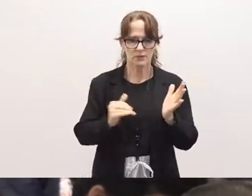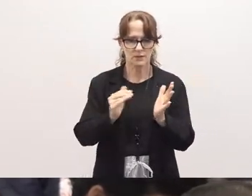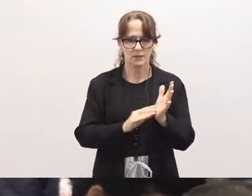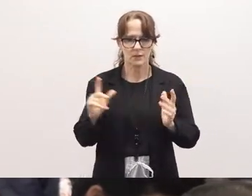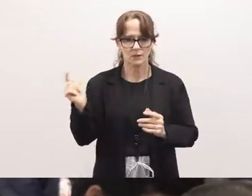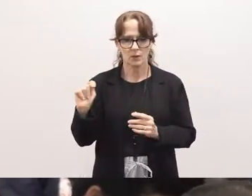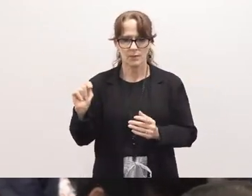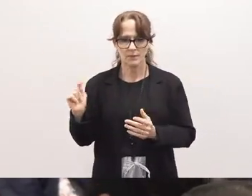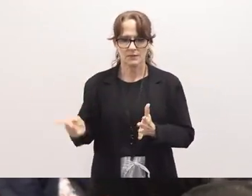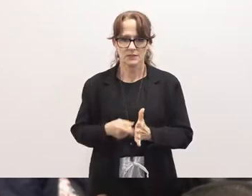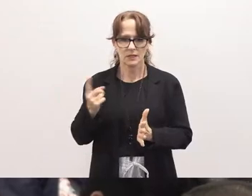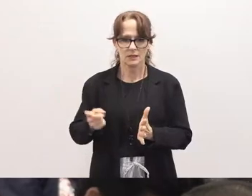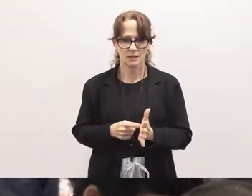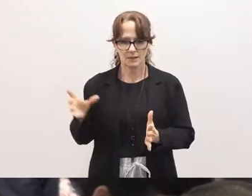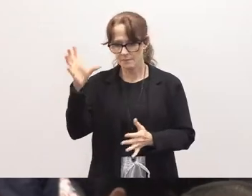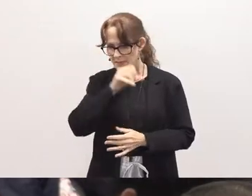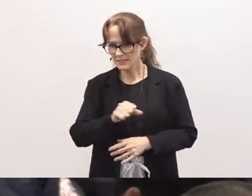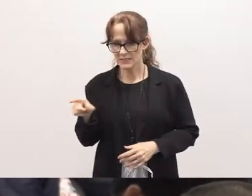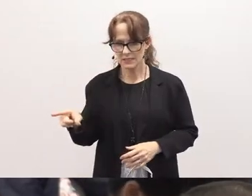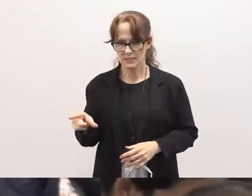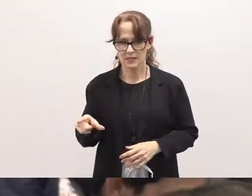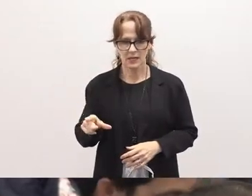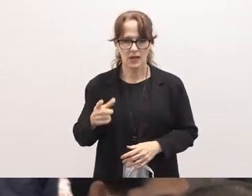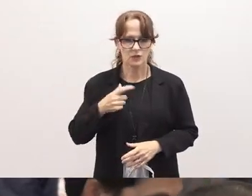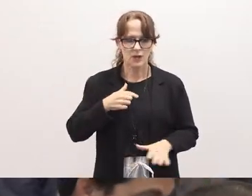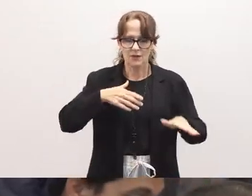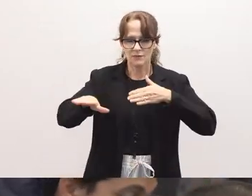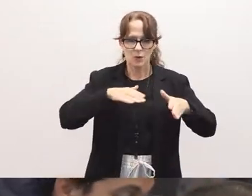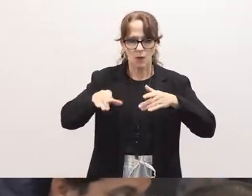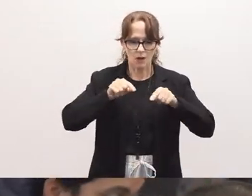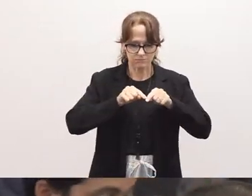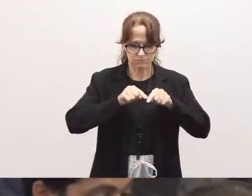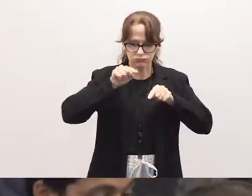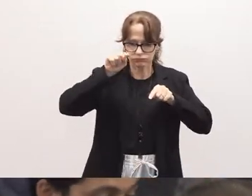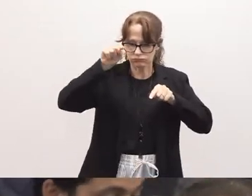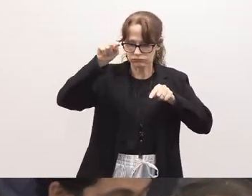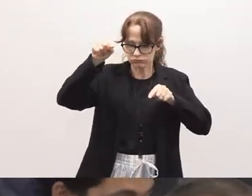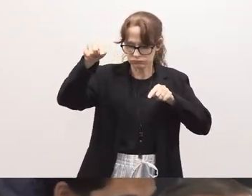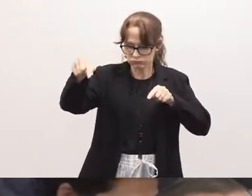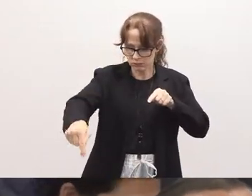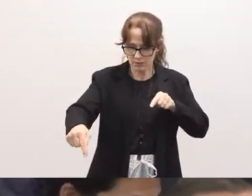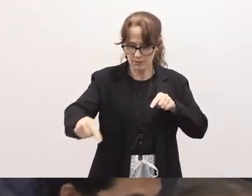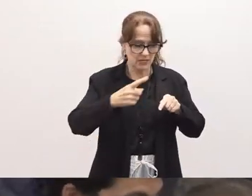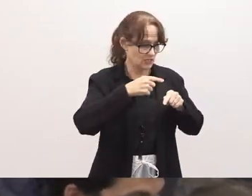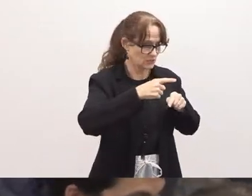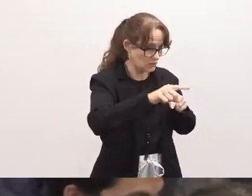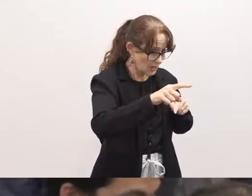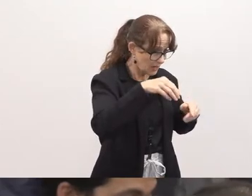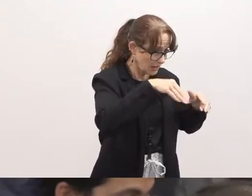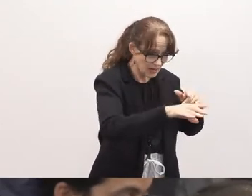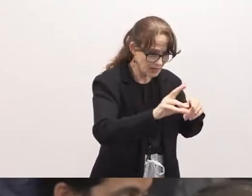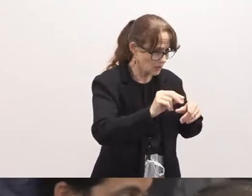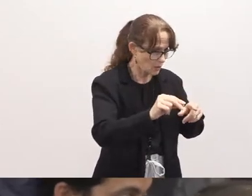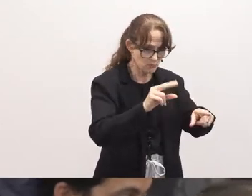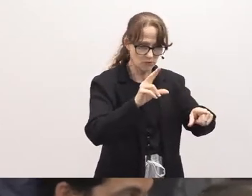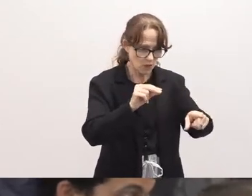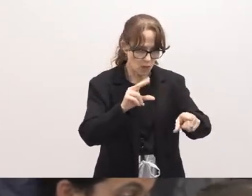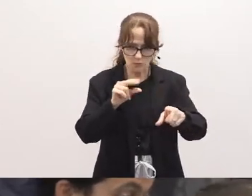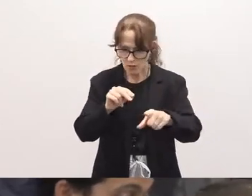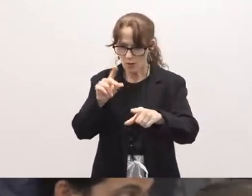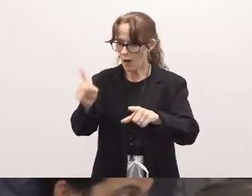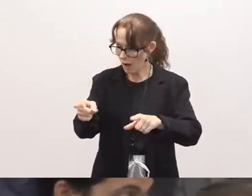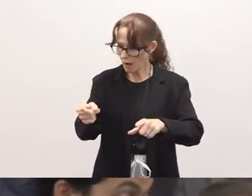paper at times. One shouldn't have to walk halfway across campus after checking up to three restrooms to find one that is